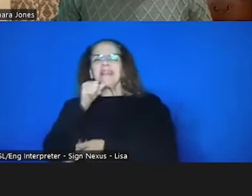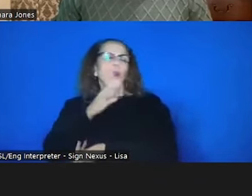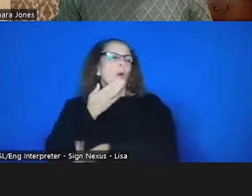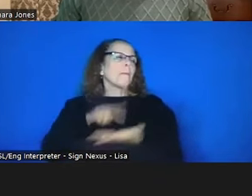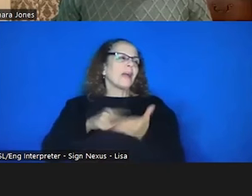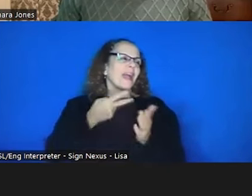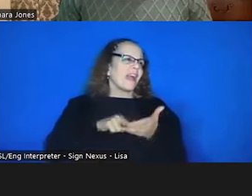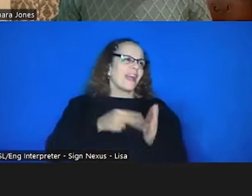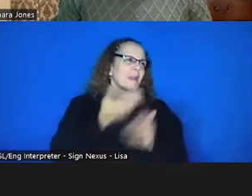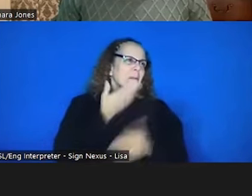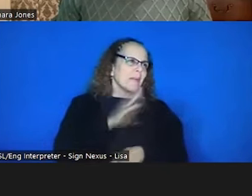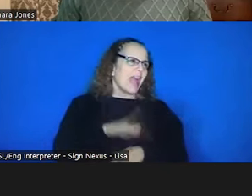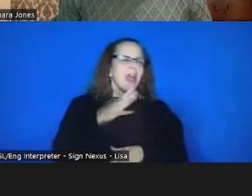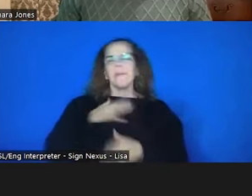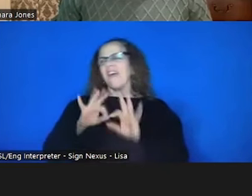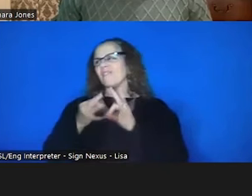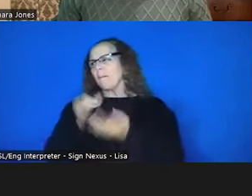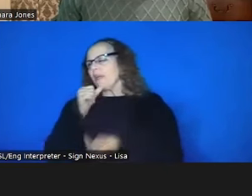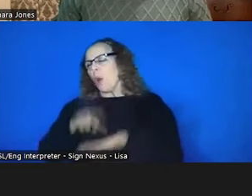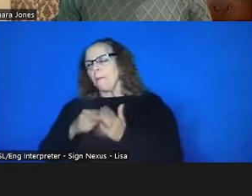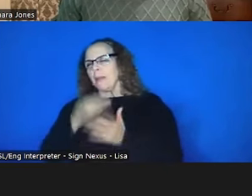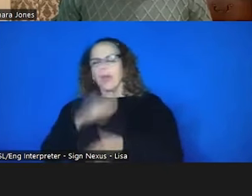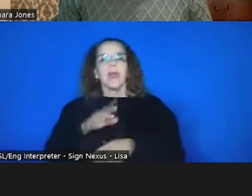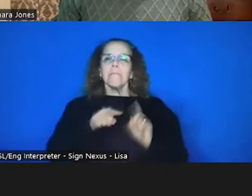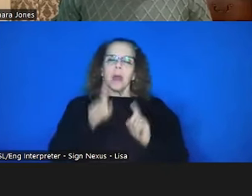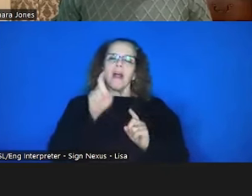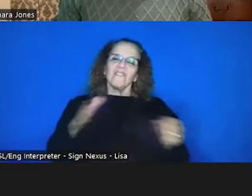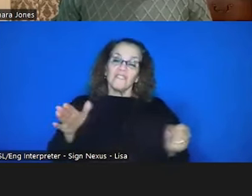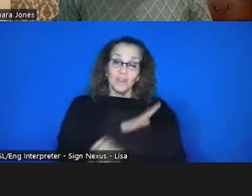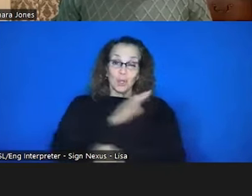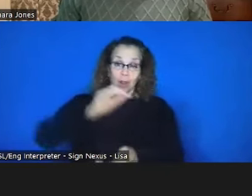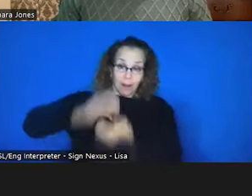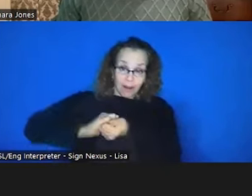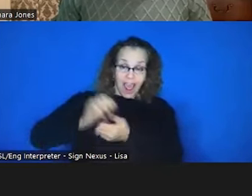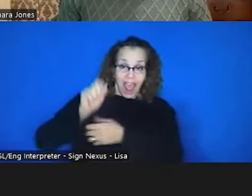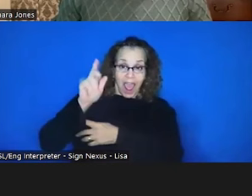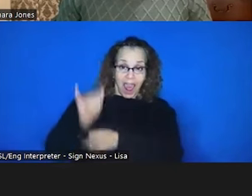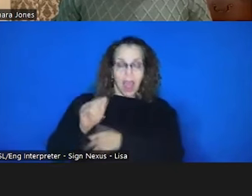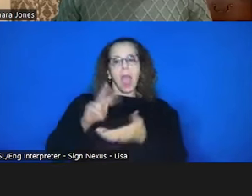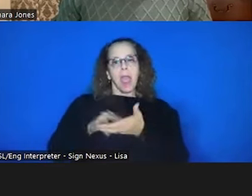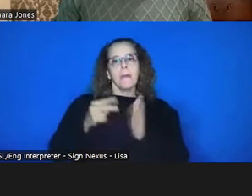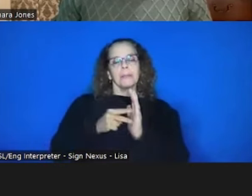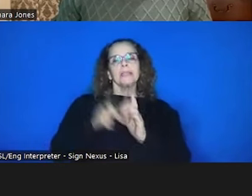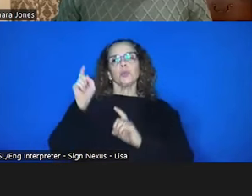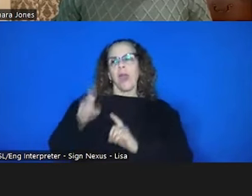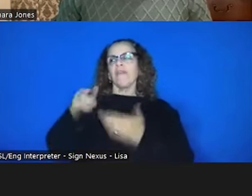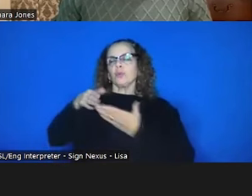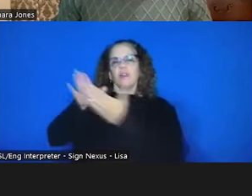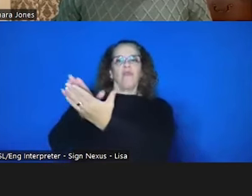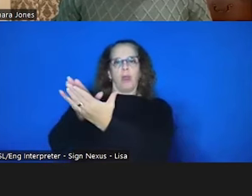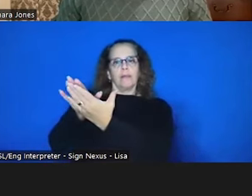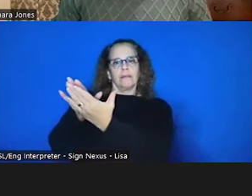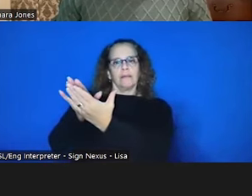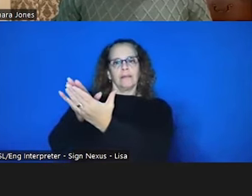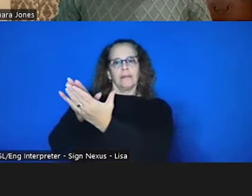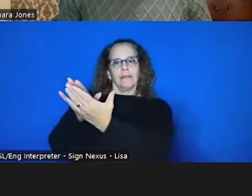it. But you can't be a full ally if you're not confronting it and saying, well, no, because now you've dehumanized an entire group of people. And